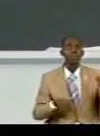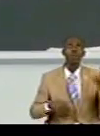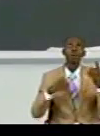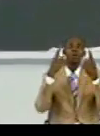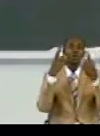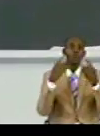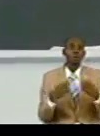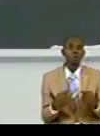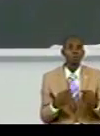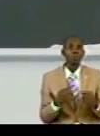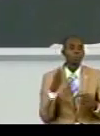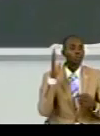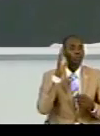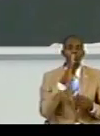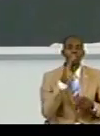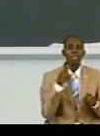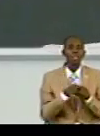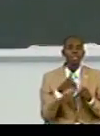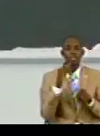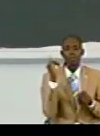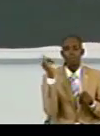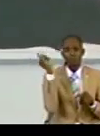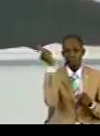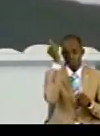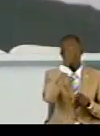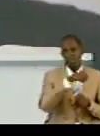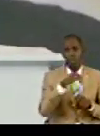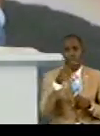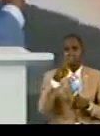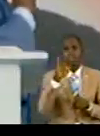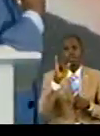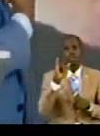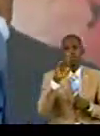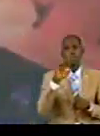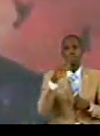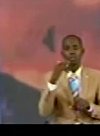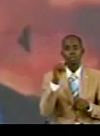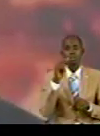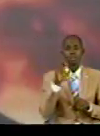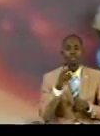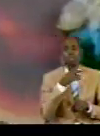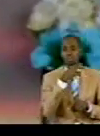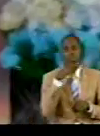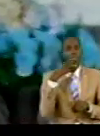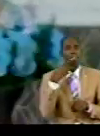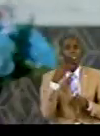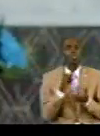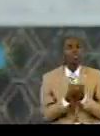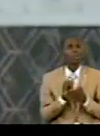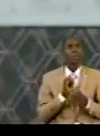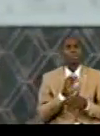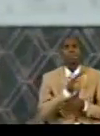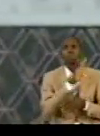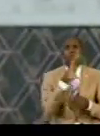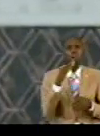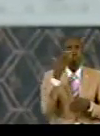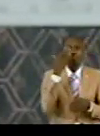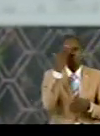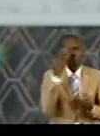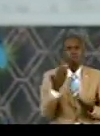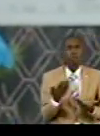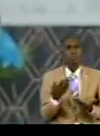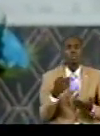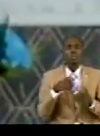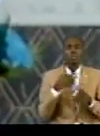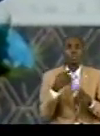foolish virgins, and he would say, and I know. Then the wise